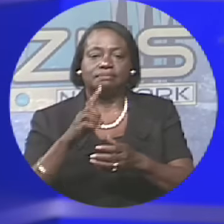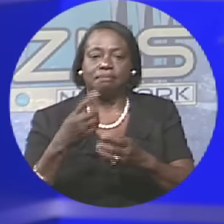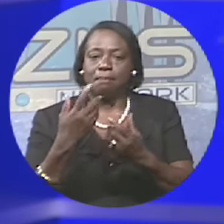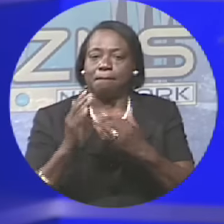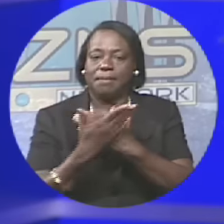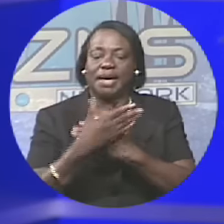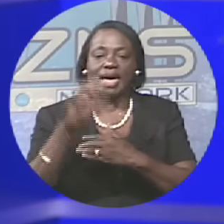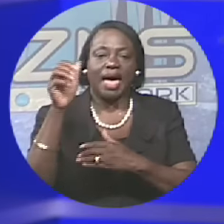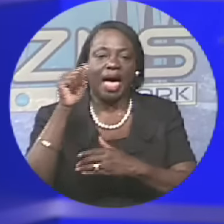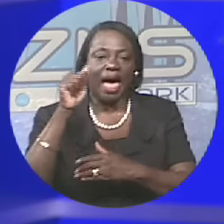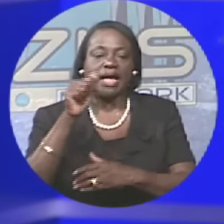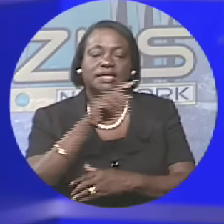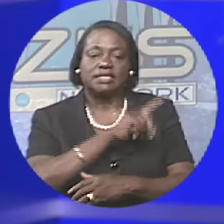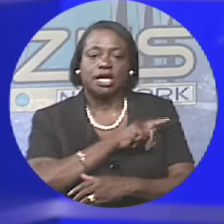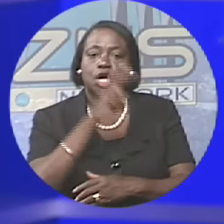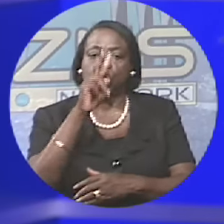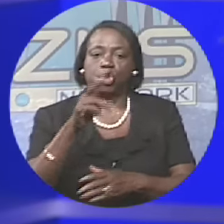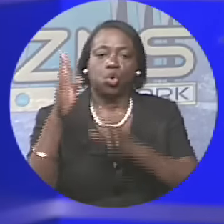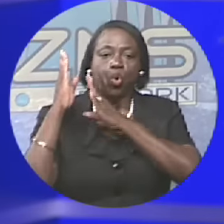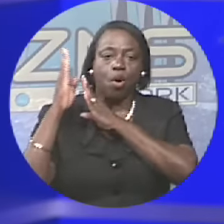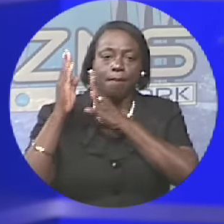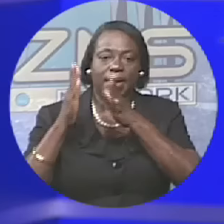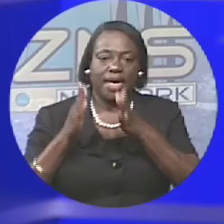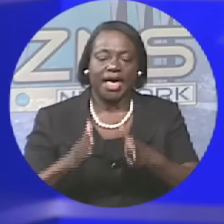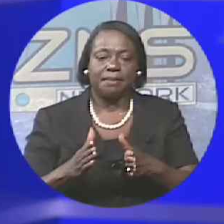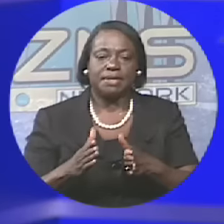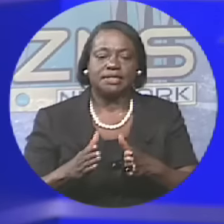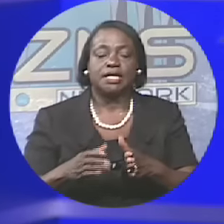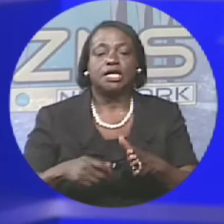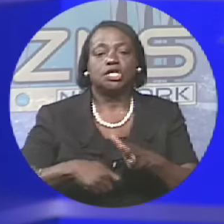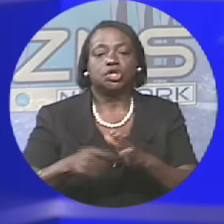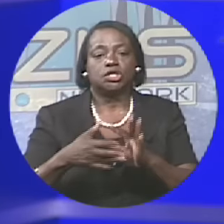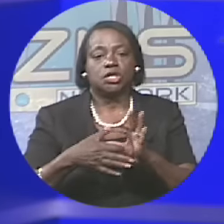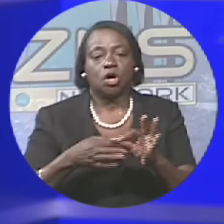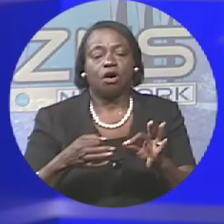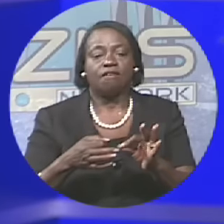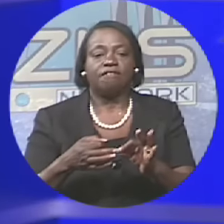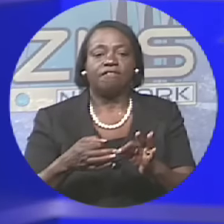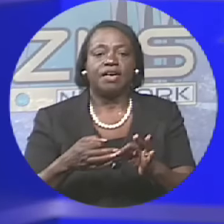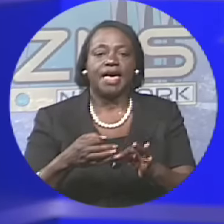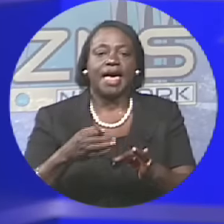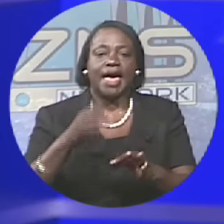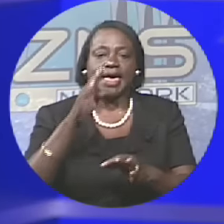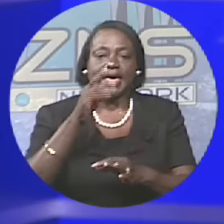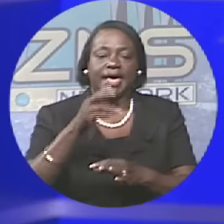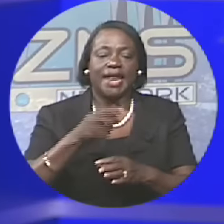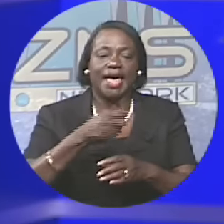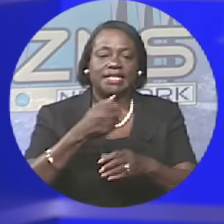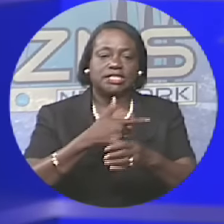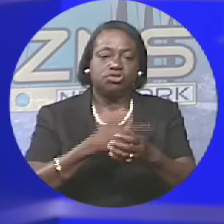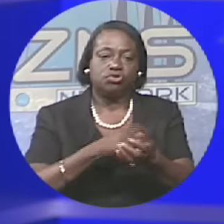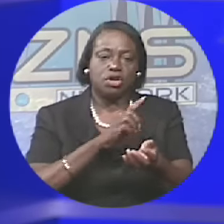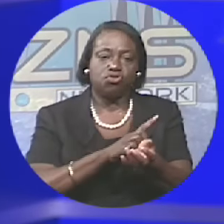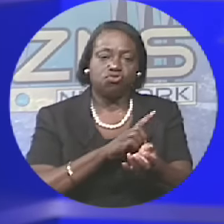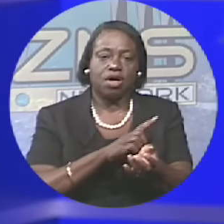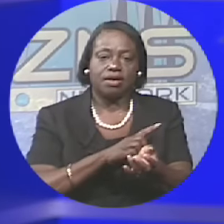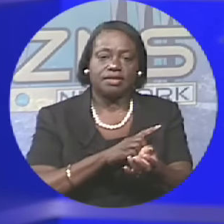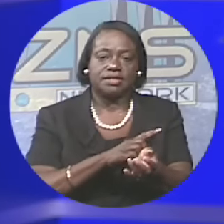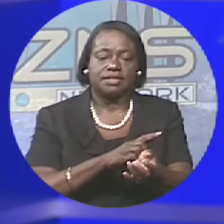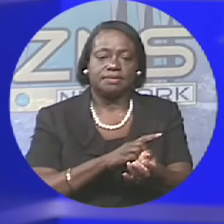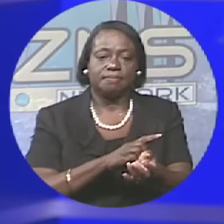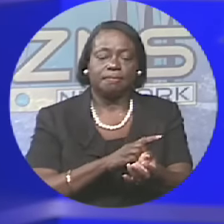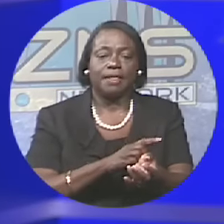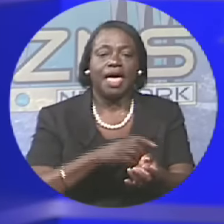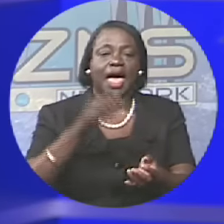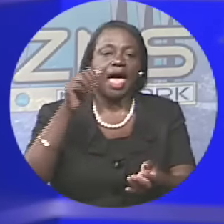are prominently in the expose as being the sources for banned performance-enhancing drugs. The 8-month-long investigation brought